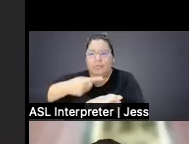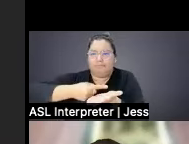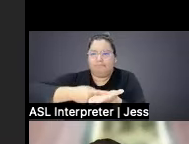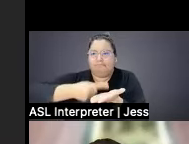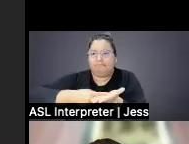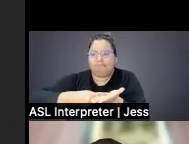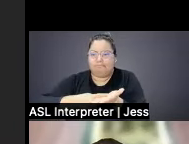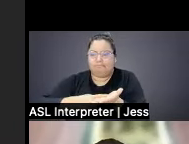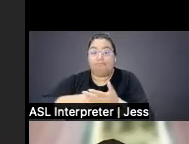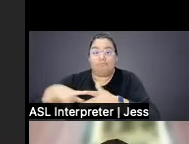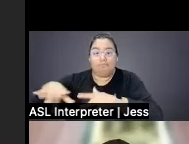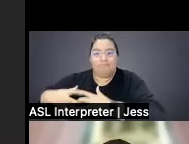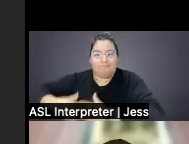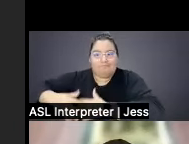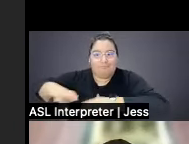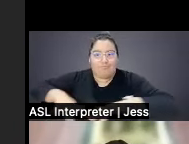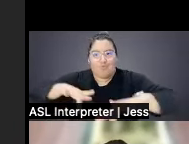key assumptions